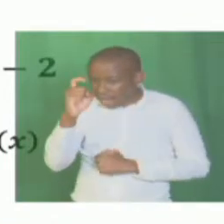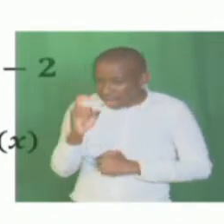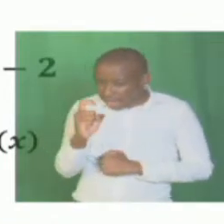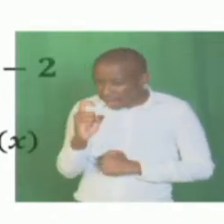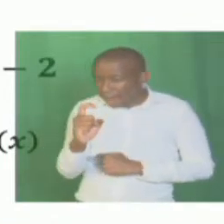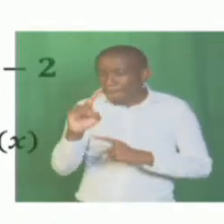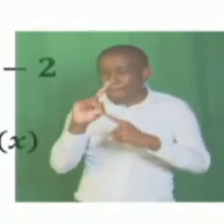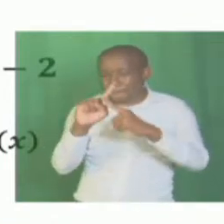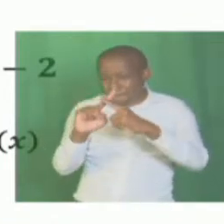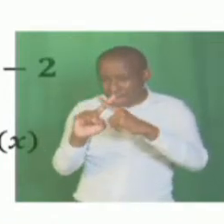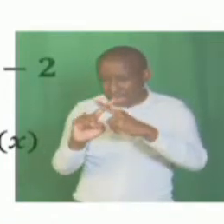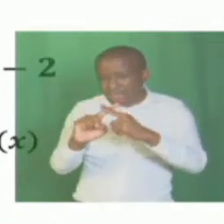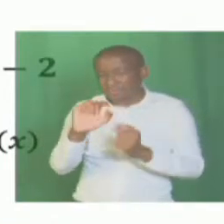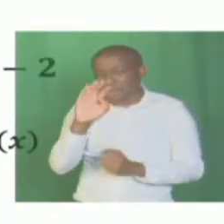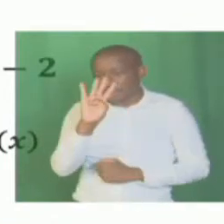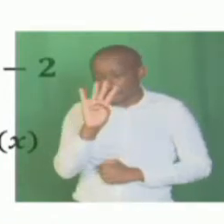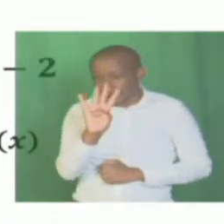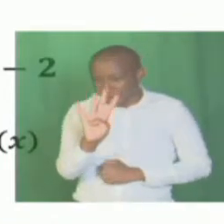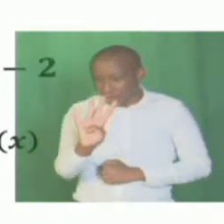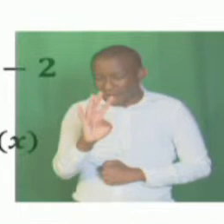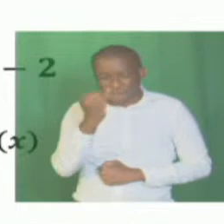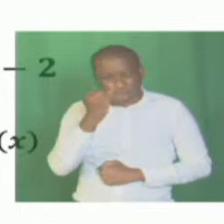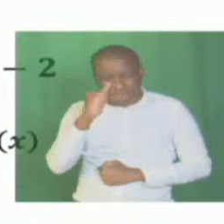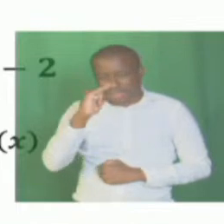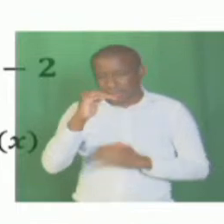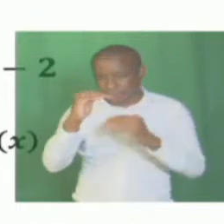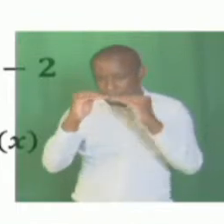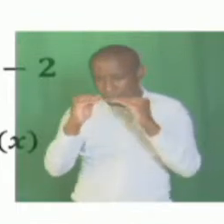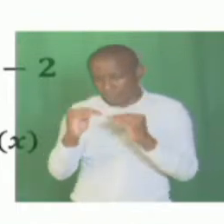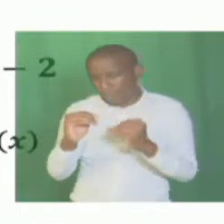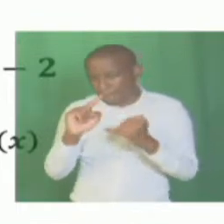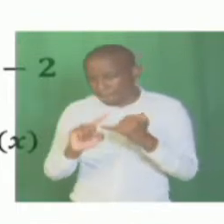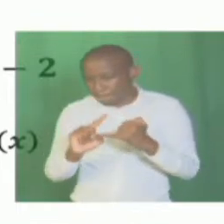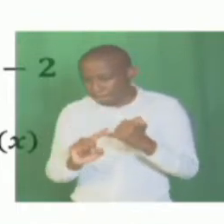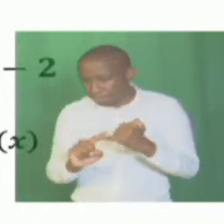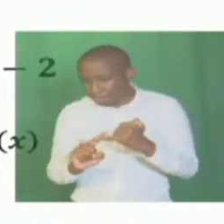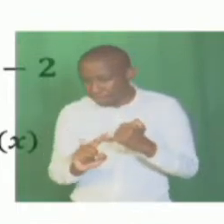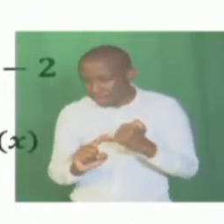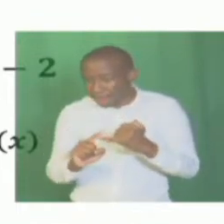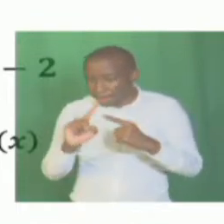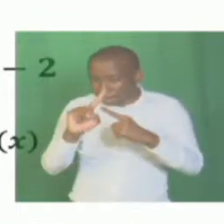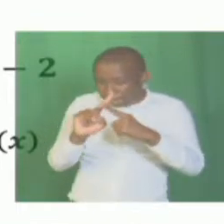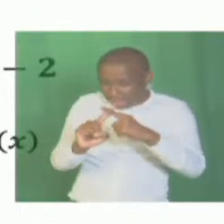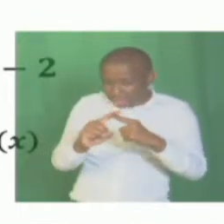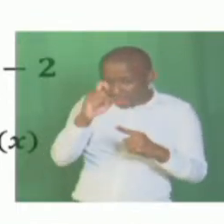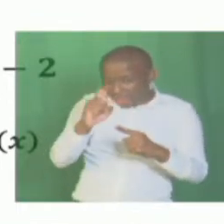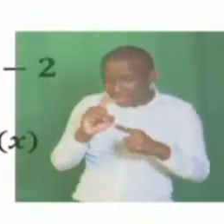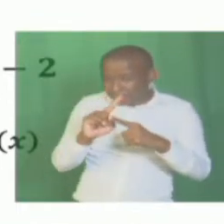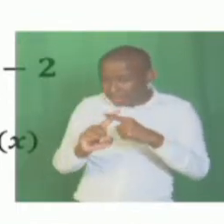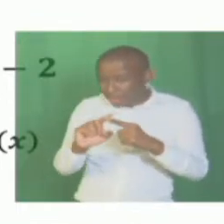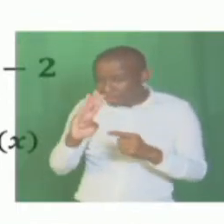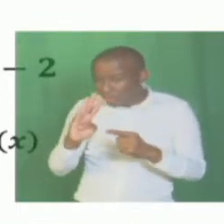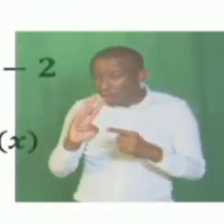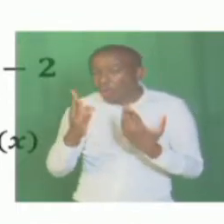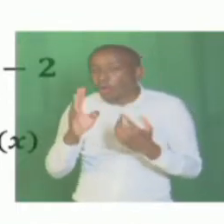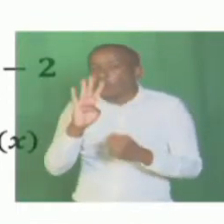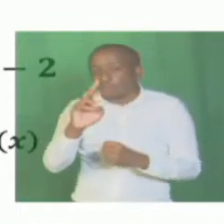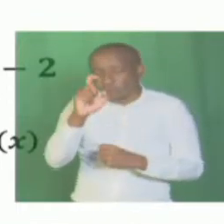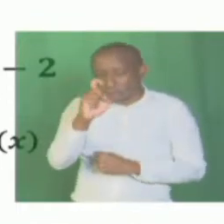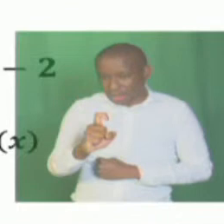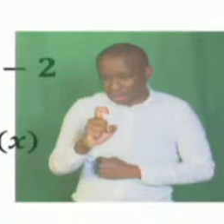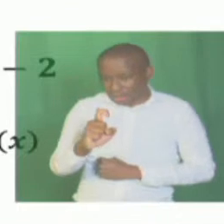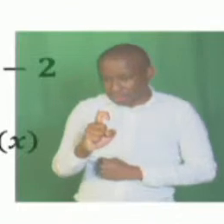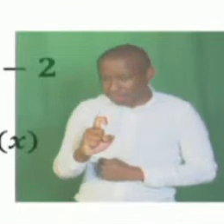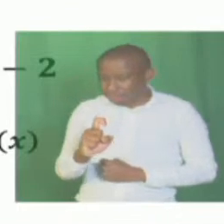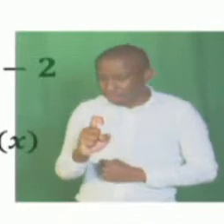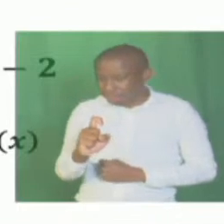was multiplied by 4. That was the first step. So when you multiply x by 4, you will get 4x. And then the next